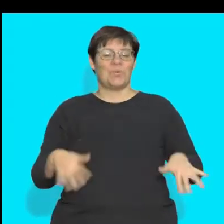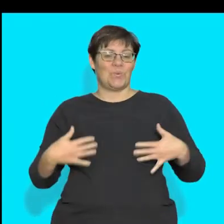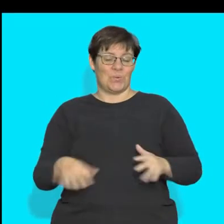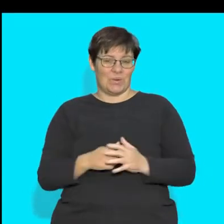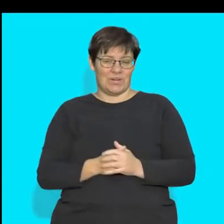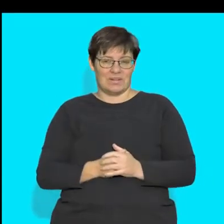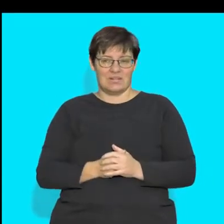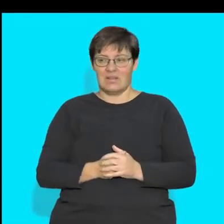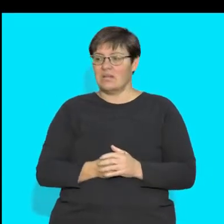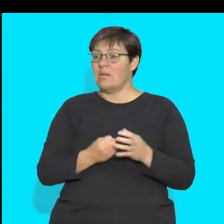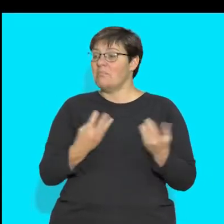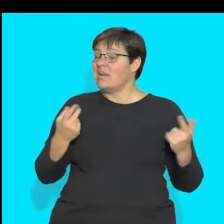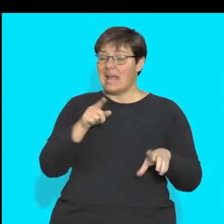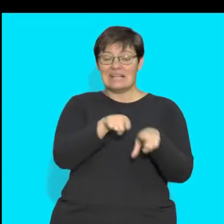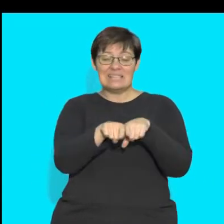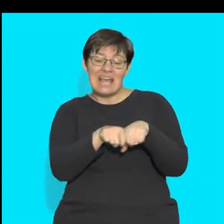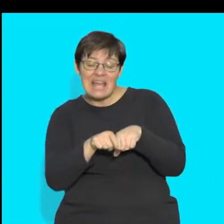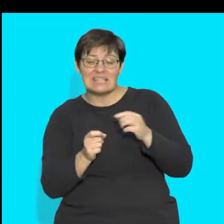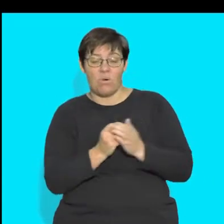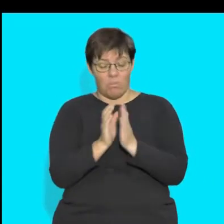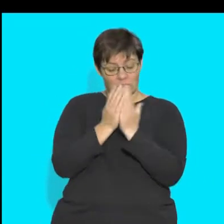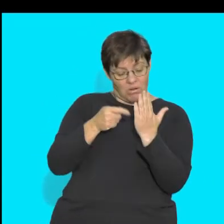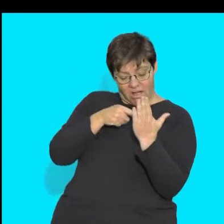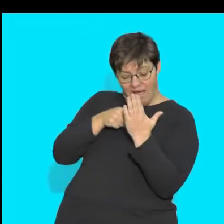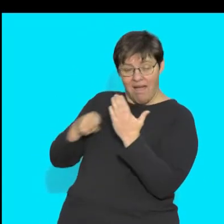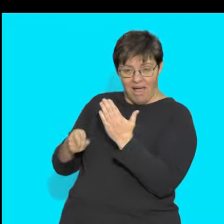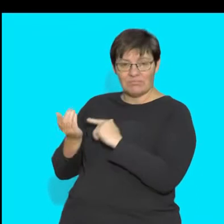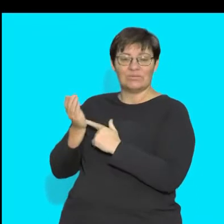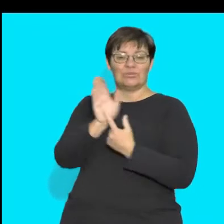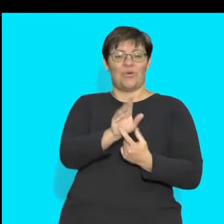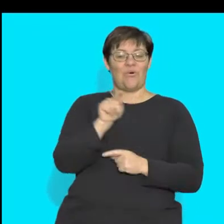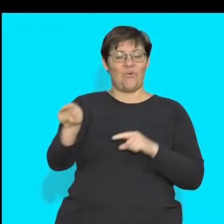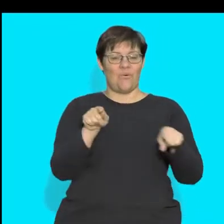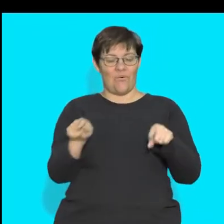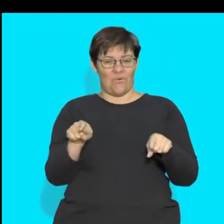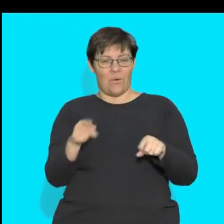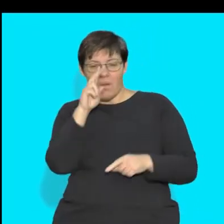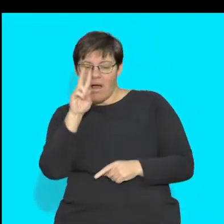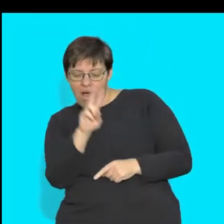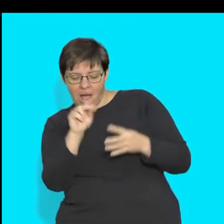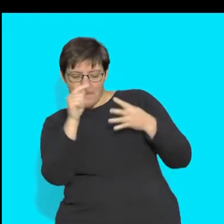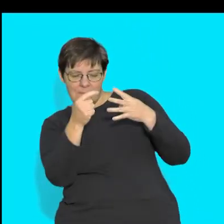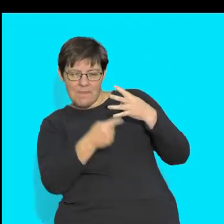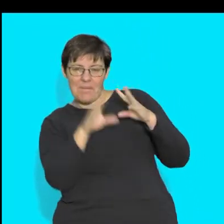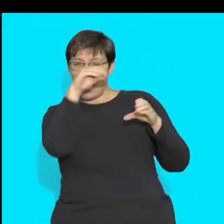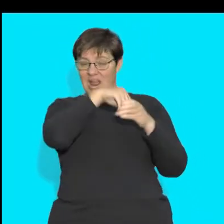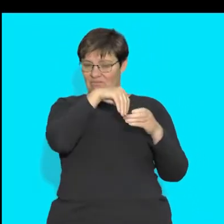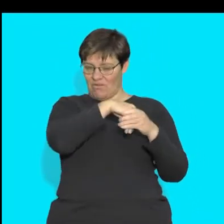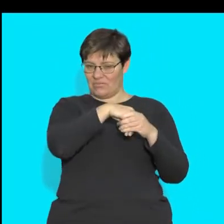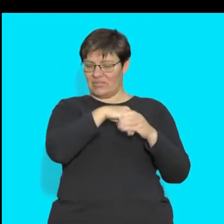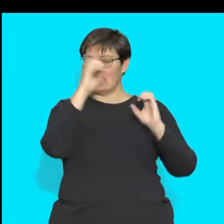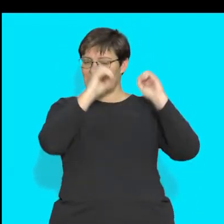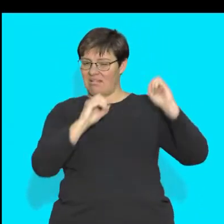Very often, right, maybe in your tests or in your textbook, they're going to show you what the things we look at. We're going to give